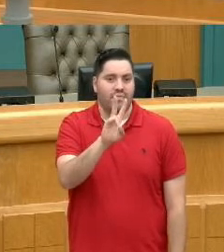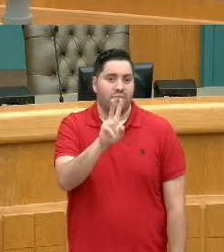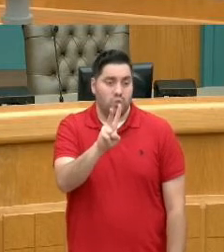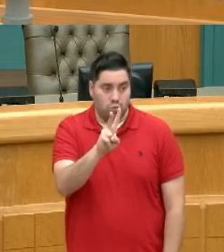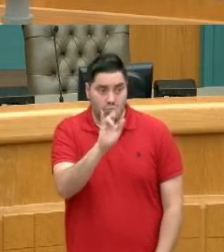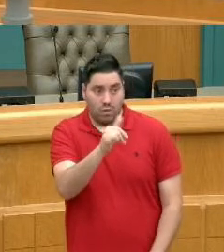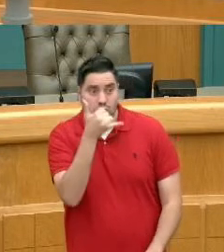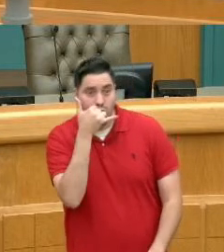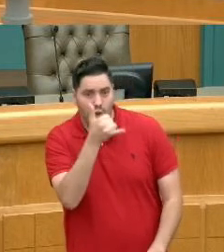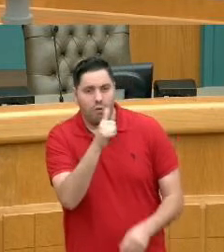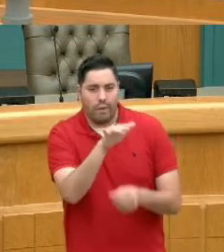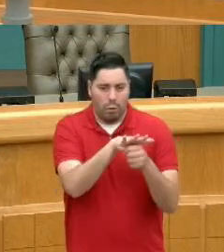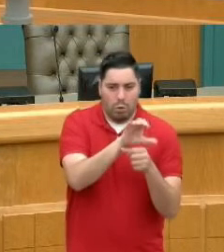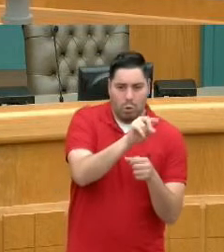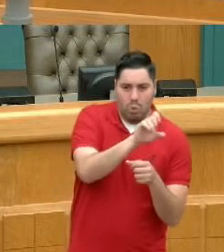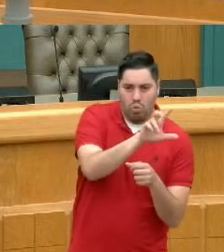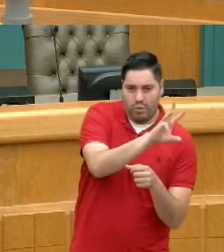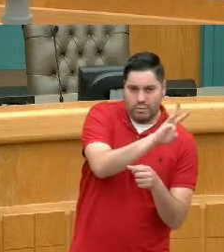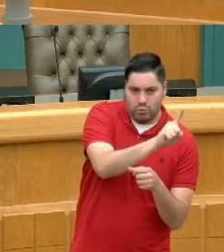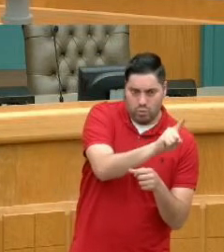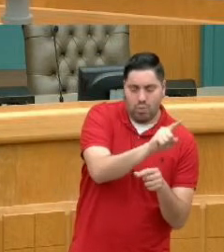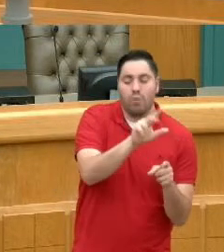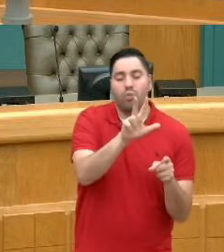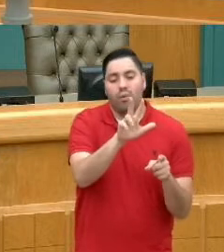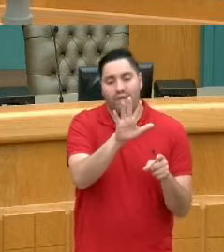356-9572. That's area code